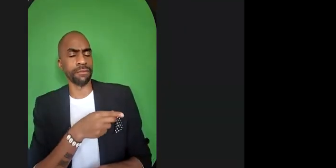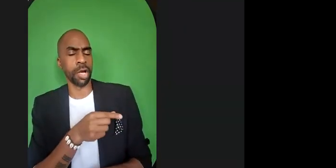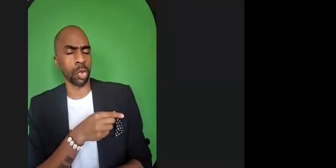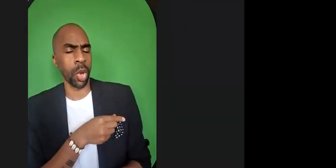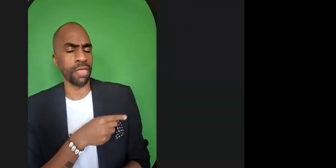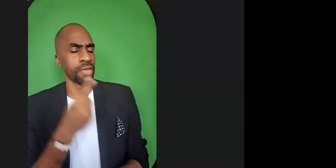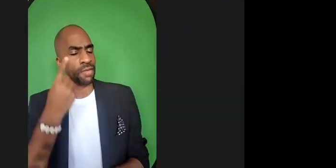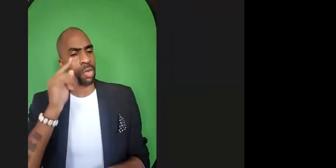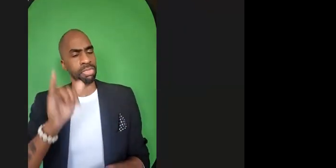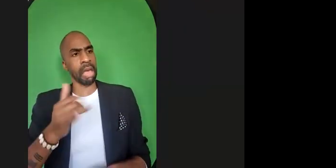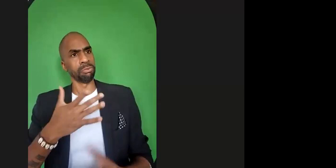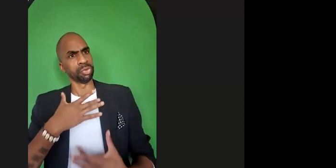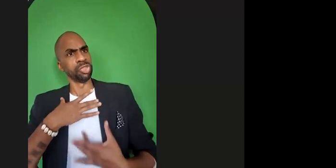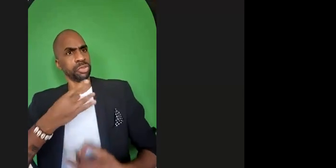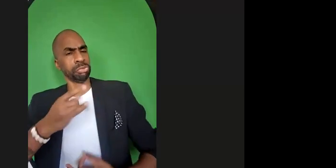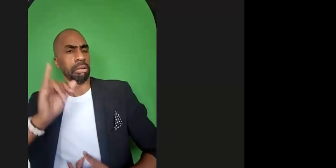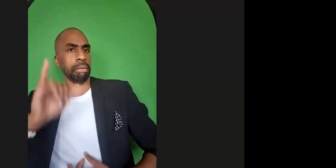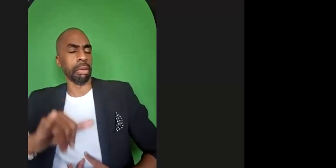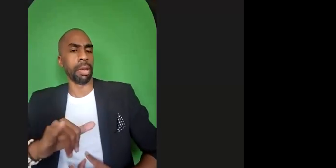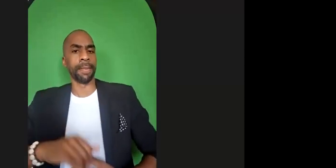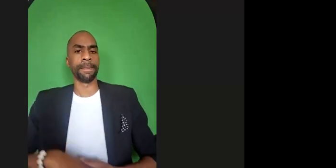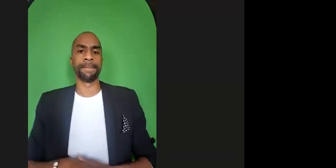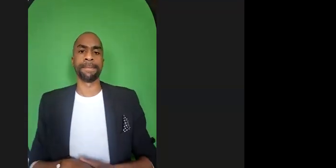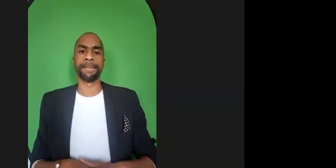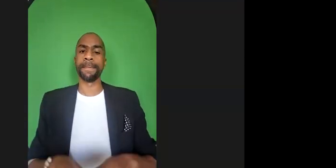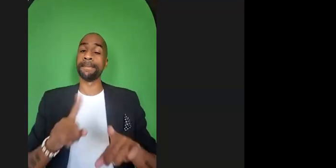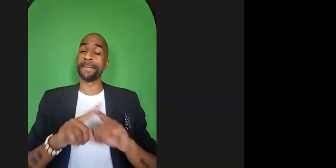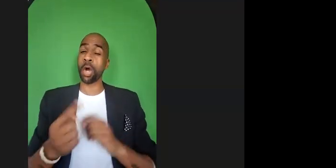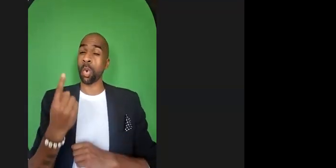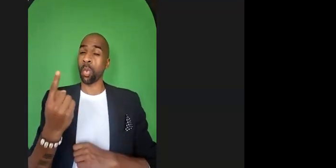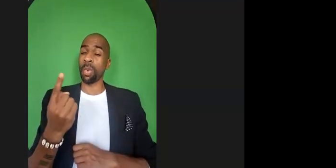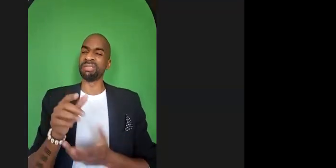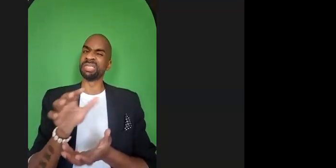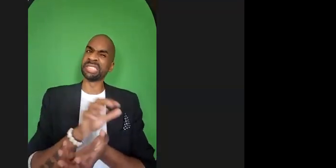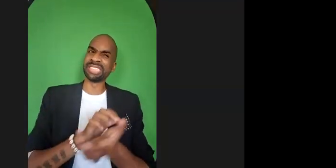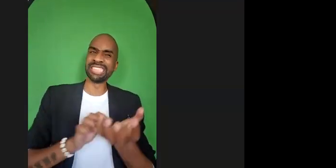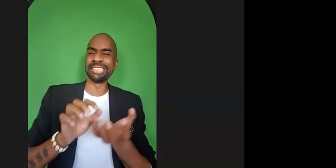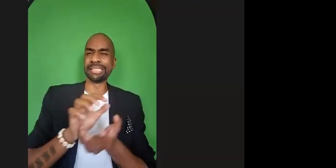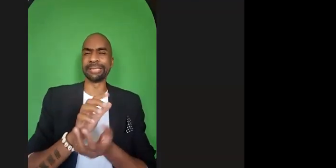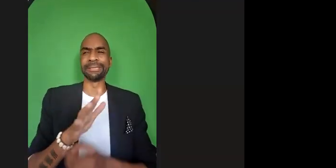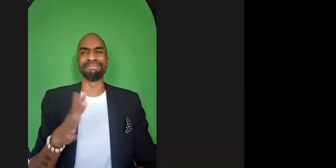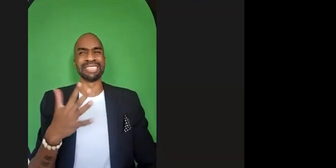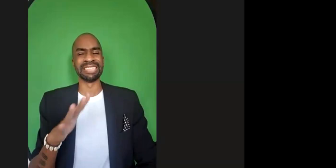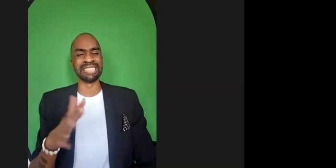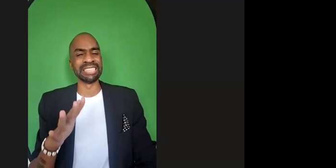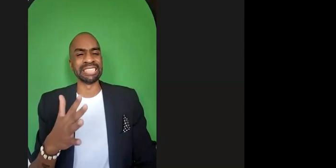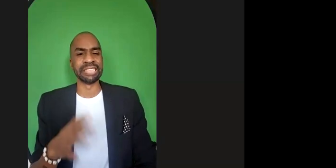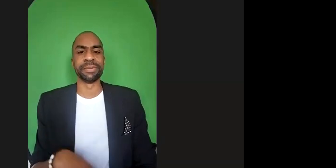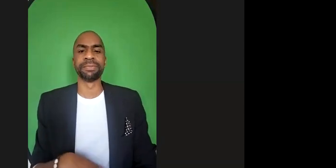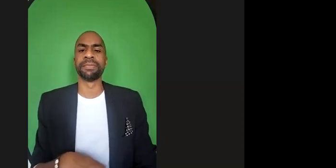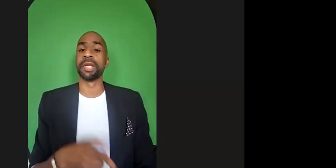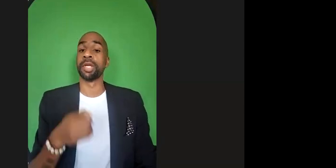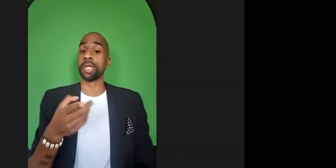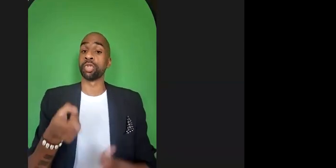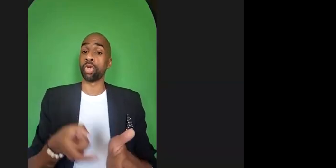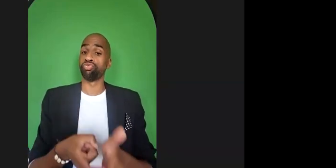that. This. But one complicating factor, as you alluded to, Corey, is that there is this requirement